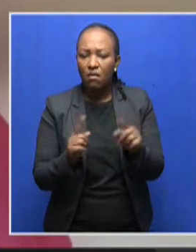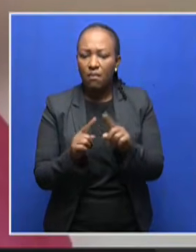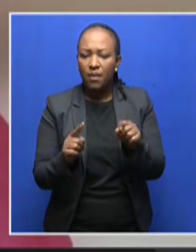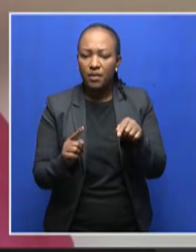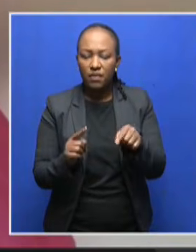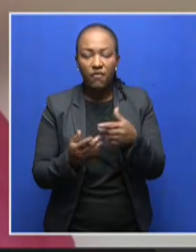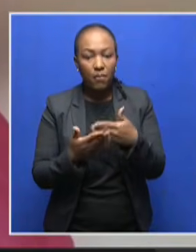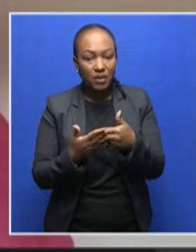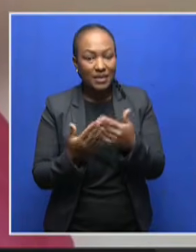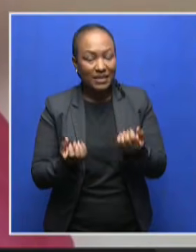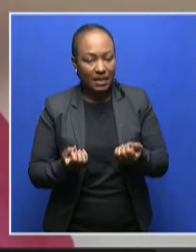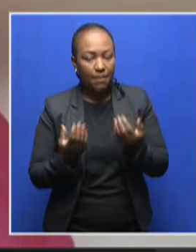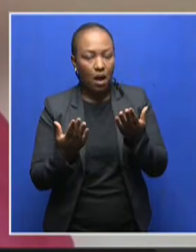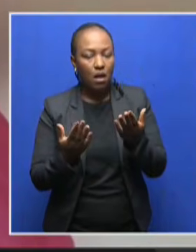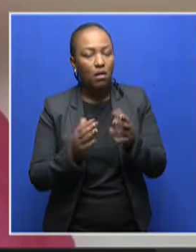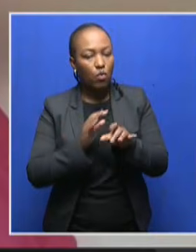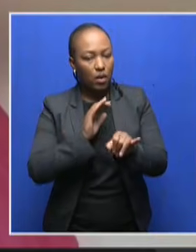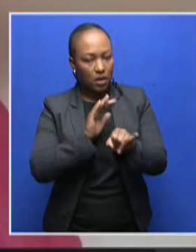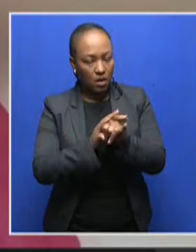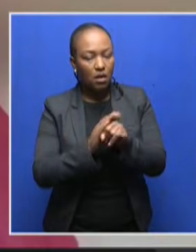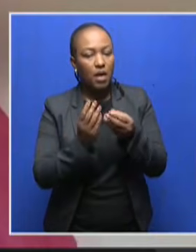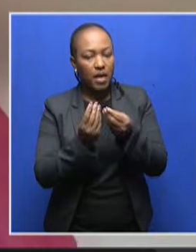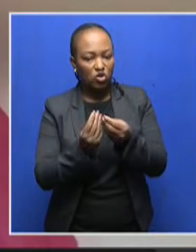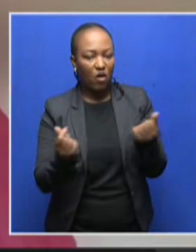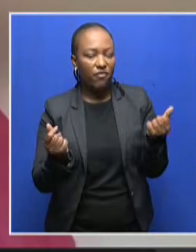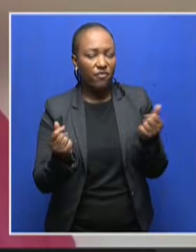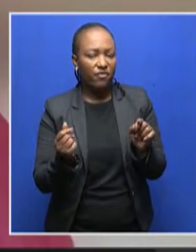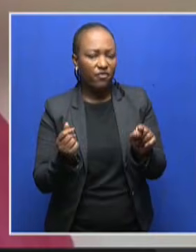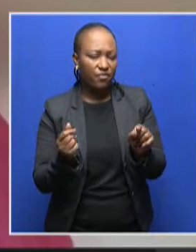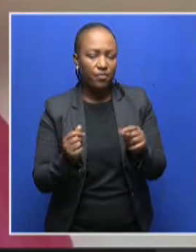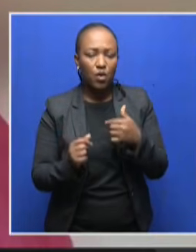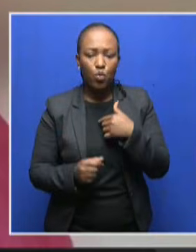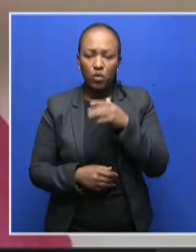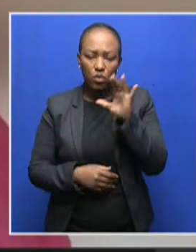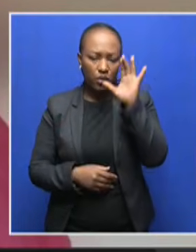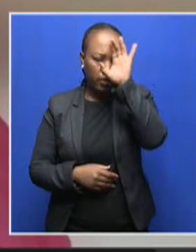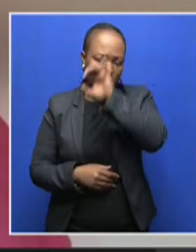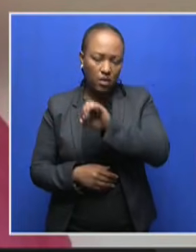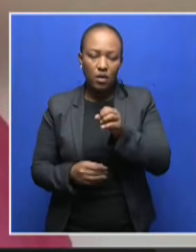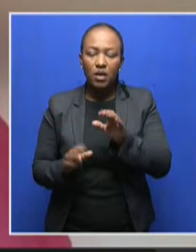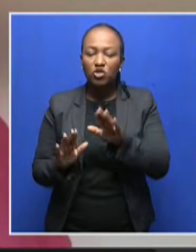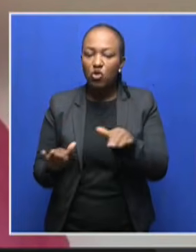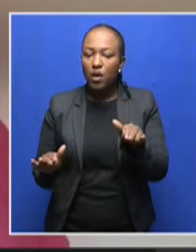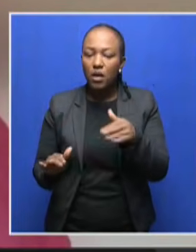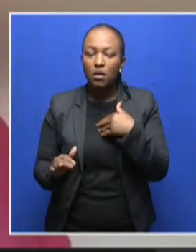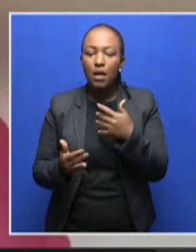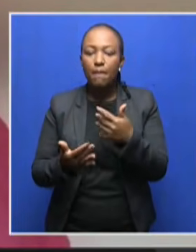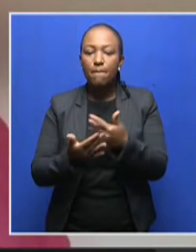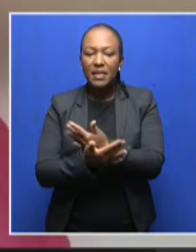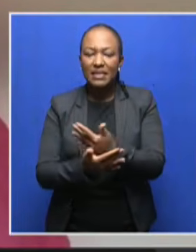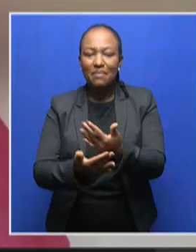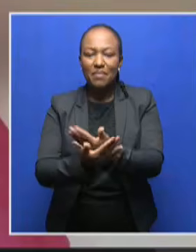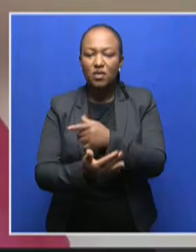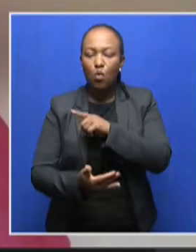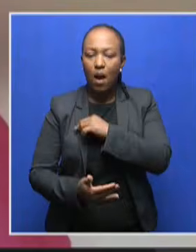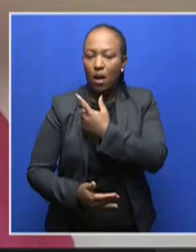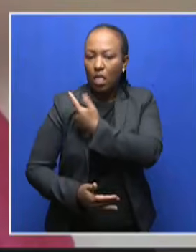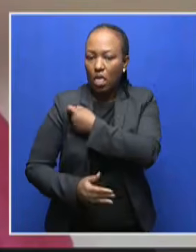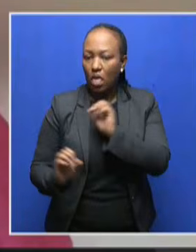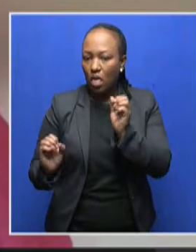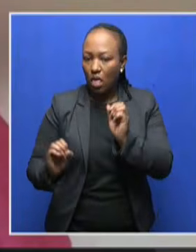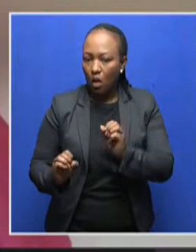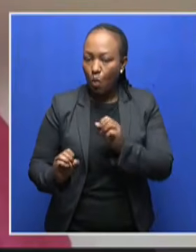potential supply problem, it is identified and addressed. So we don't assume that children are missing vaccines because provinces are simply not procuring